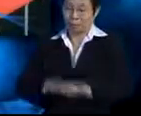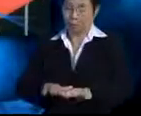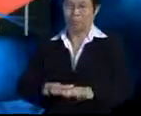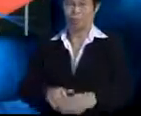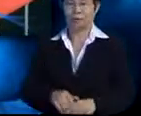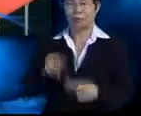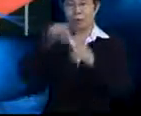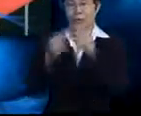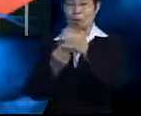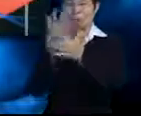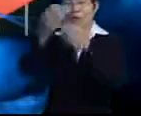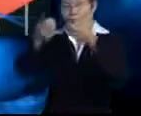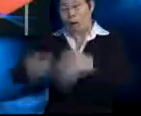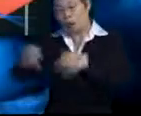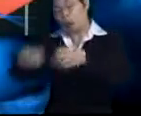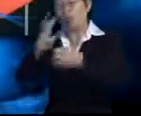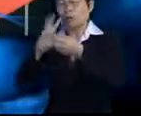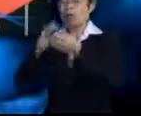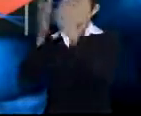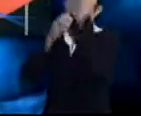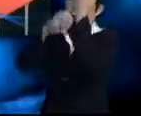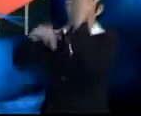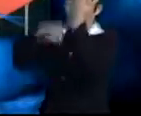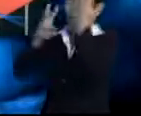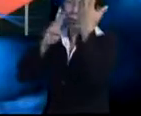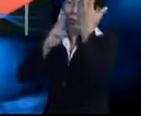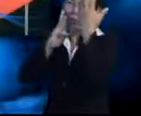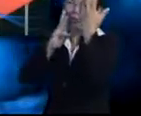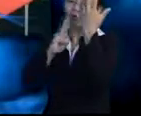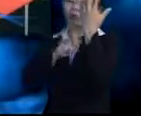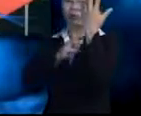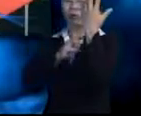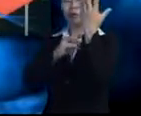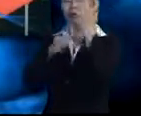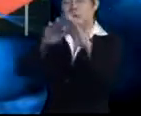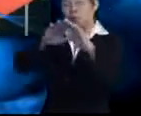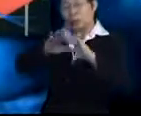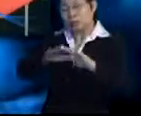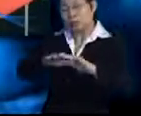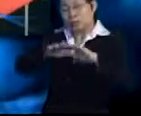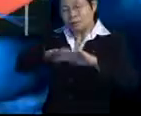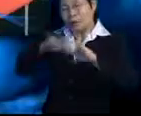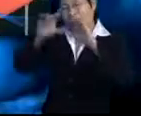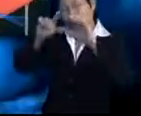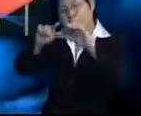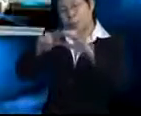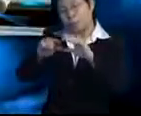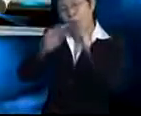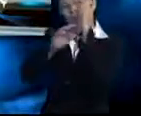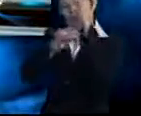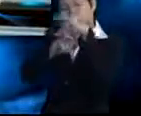But, when the plant loses a lot of water, the pressure on the cell wall decreases and the plant will wilt.